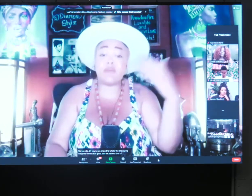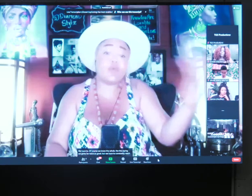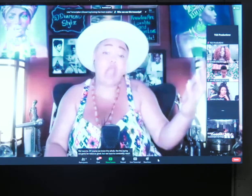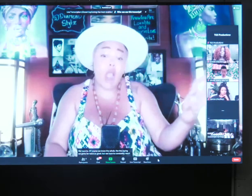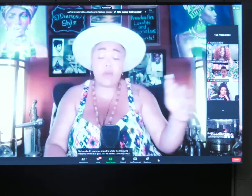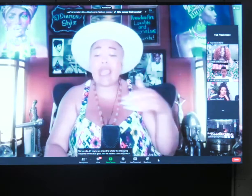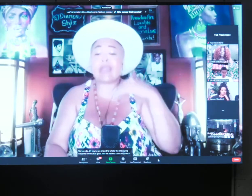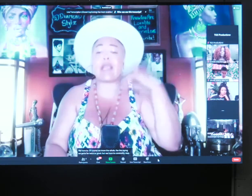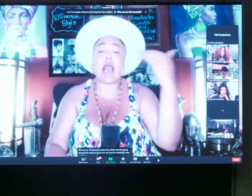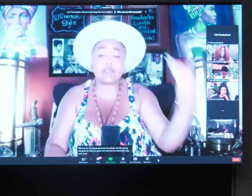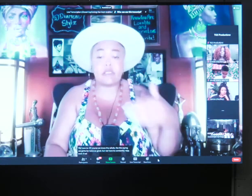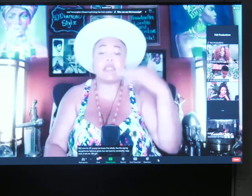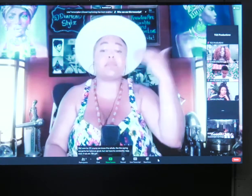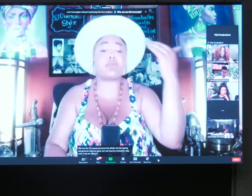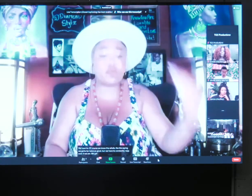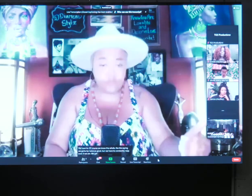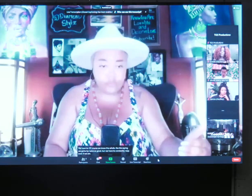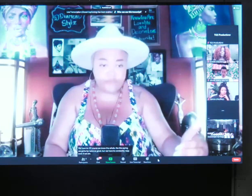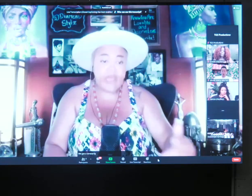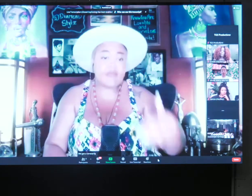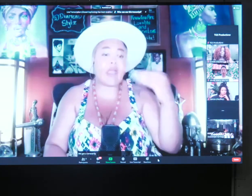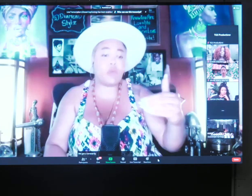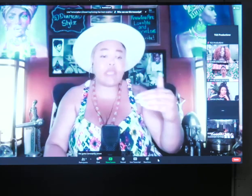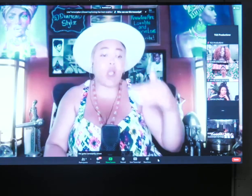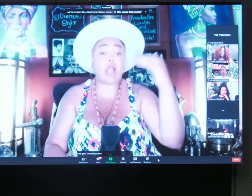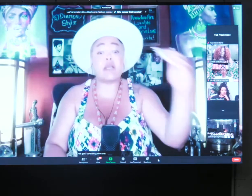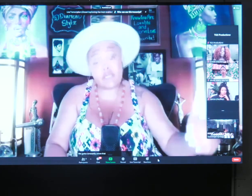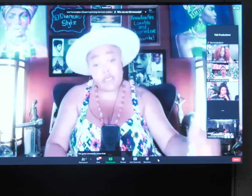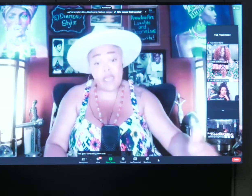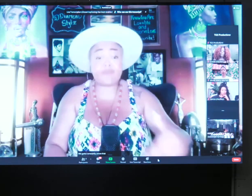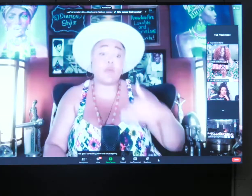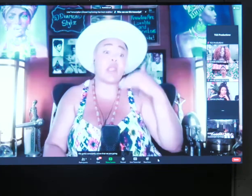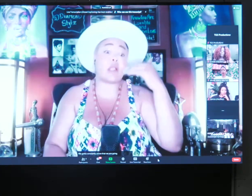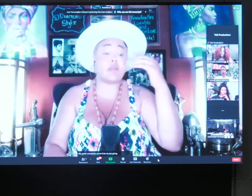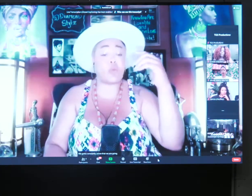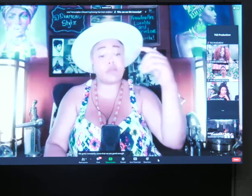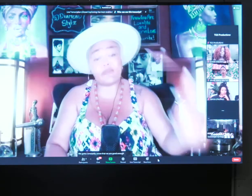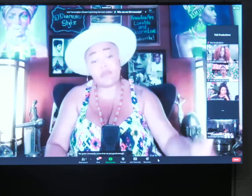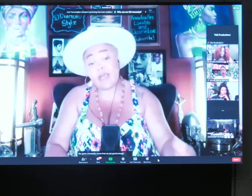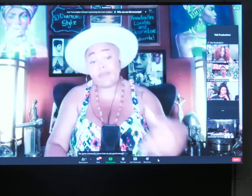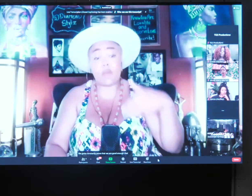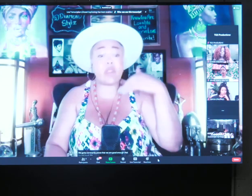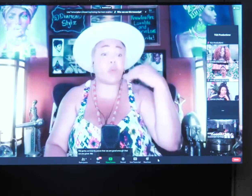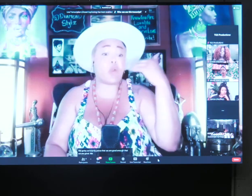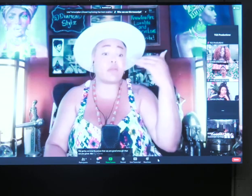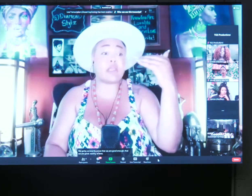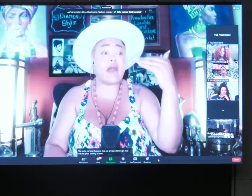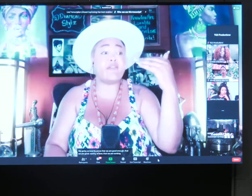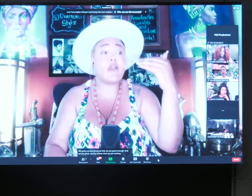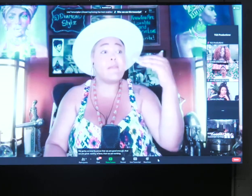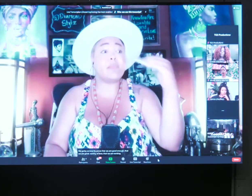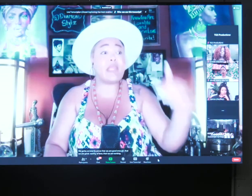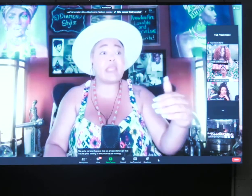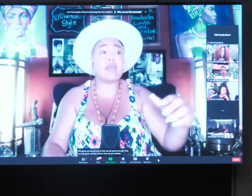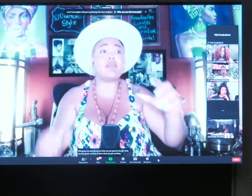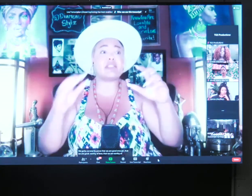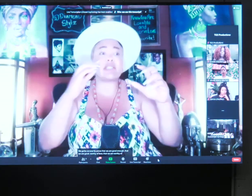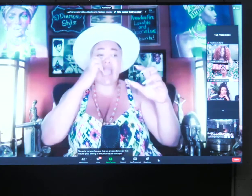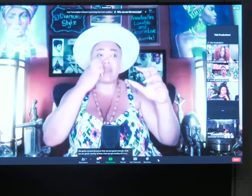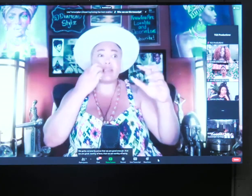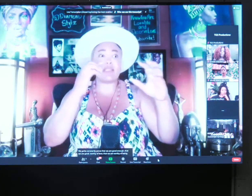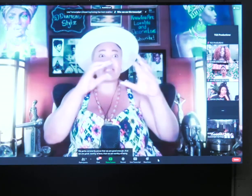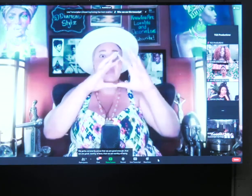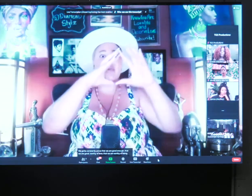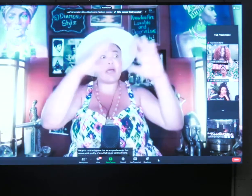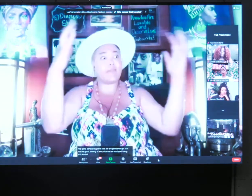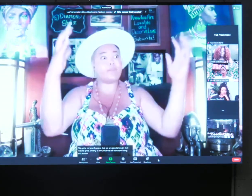even if we got to constantly prove that we are good enough, that we are good, worthy of love, that we are worthy of being this kind